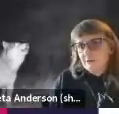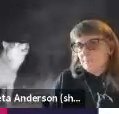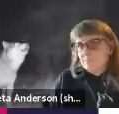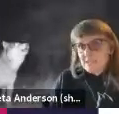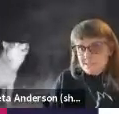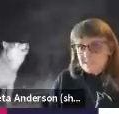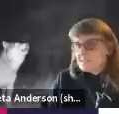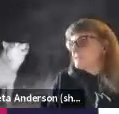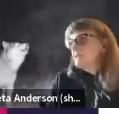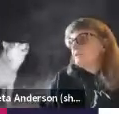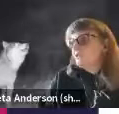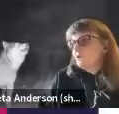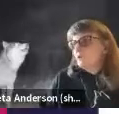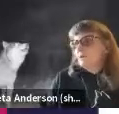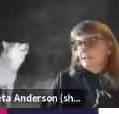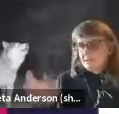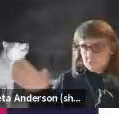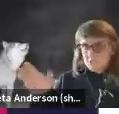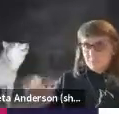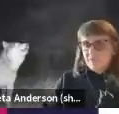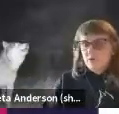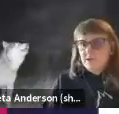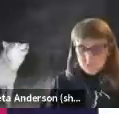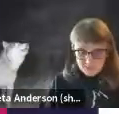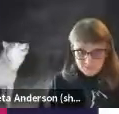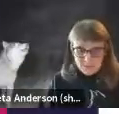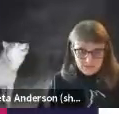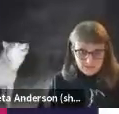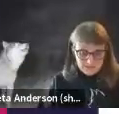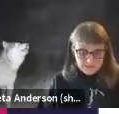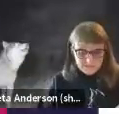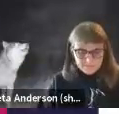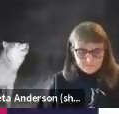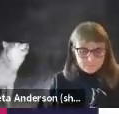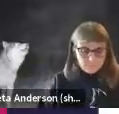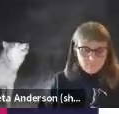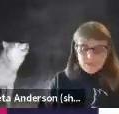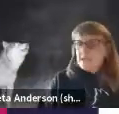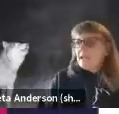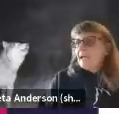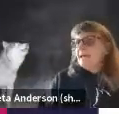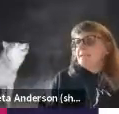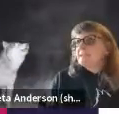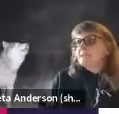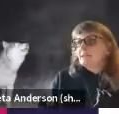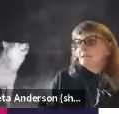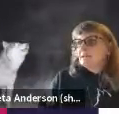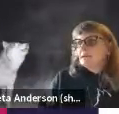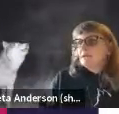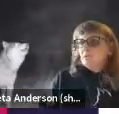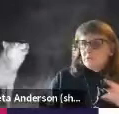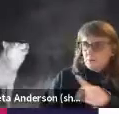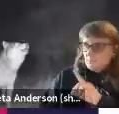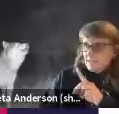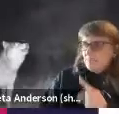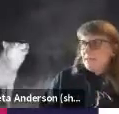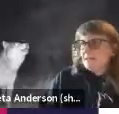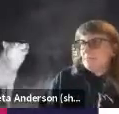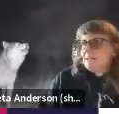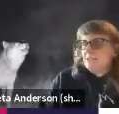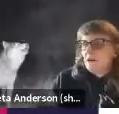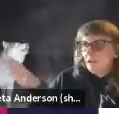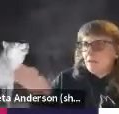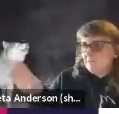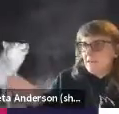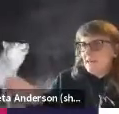in from Texas to get the cheap forage on public lands. And so keeping